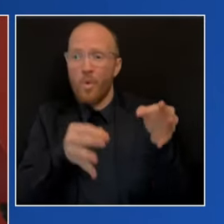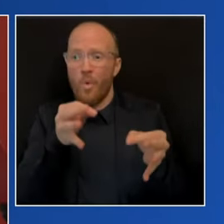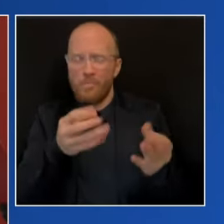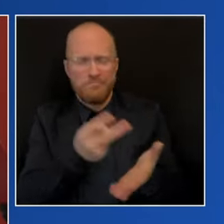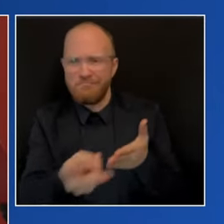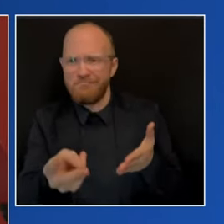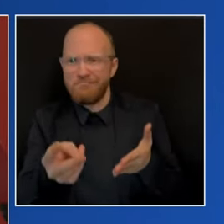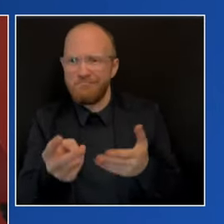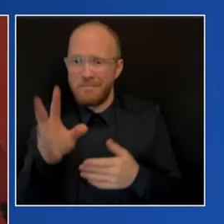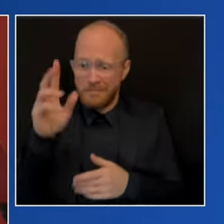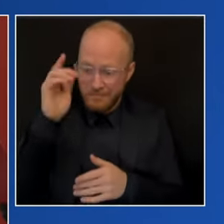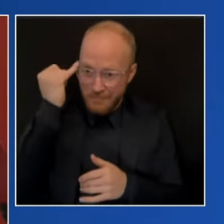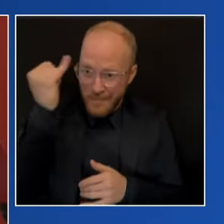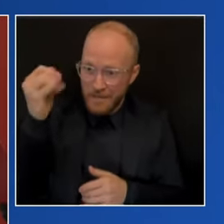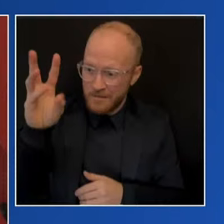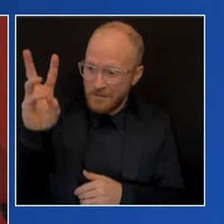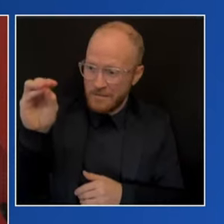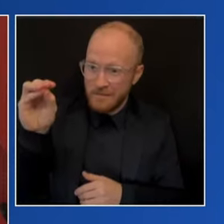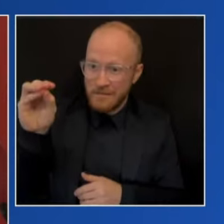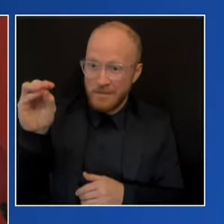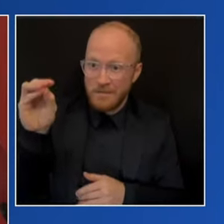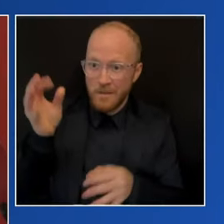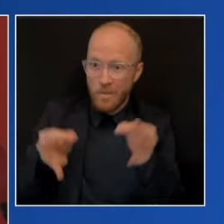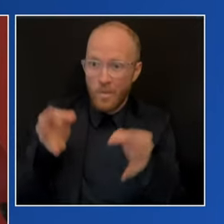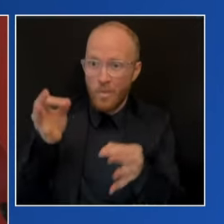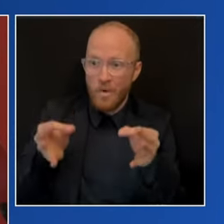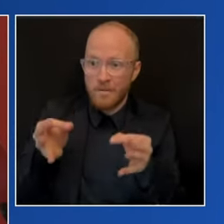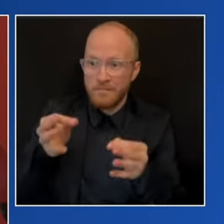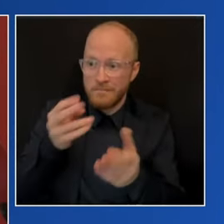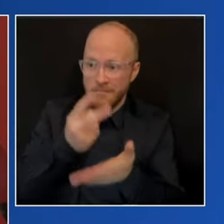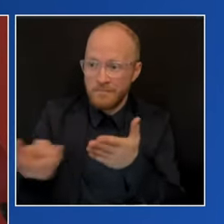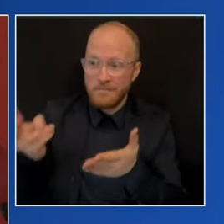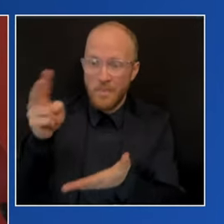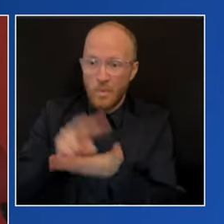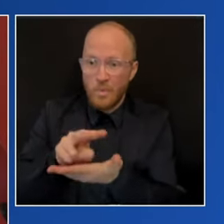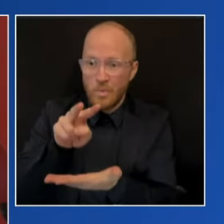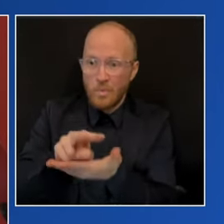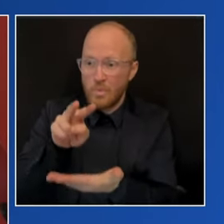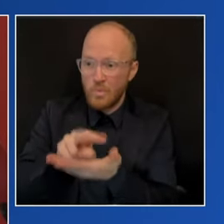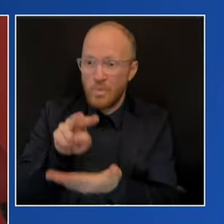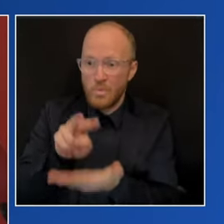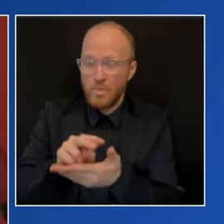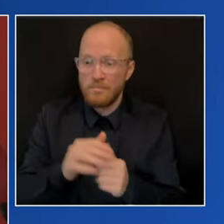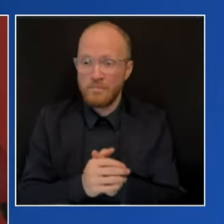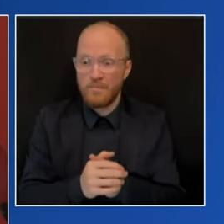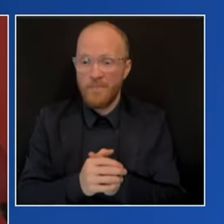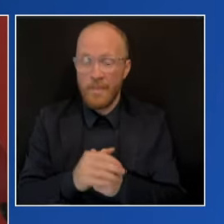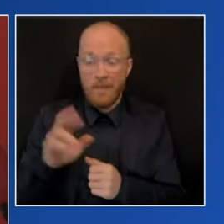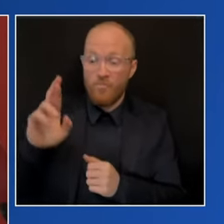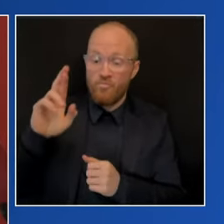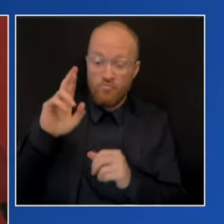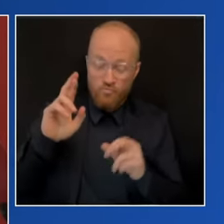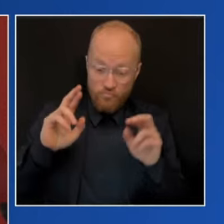court cases. 60. Trump lost the Republican-controlled states.